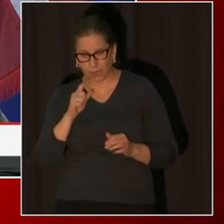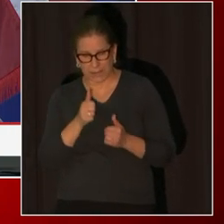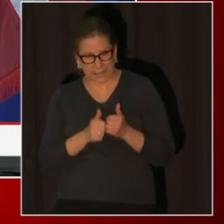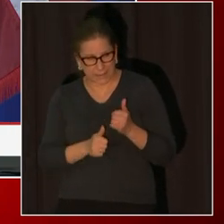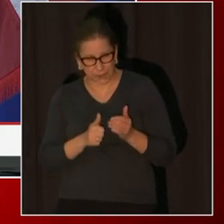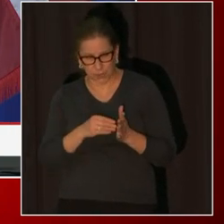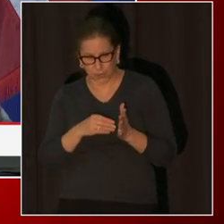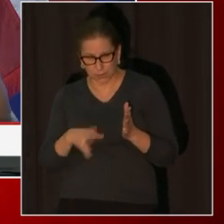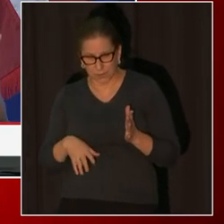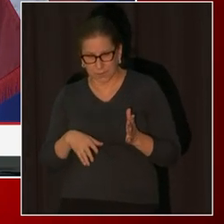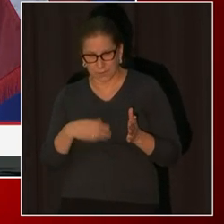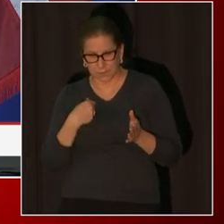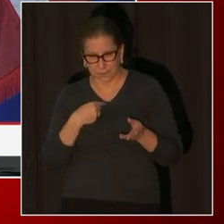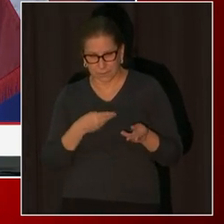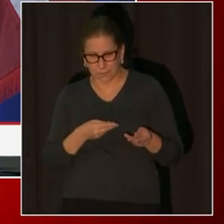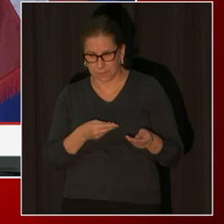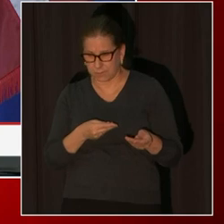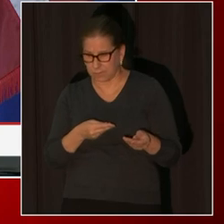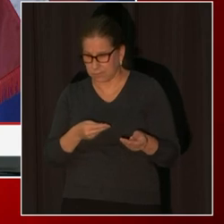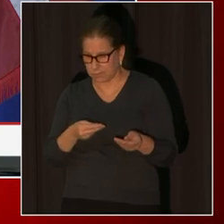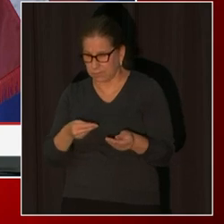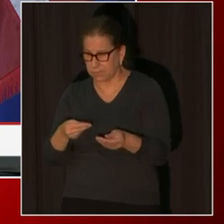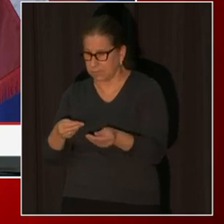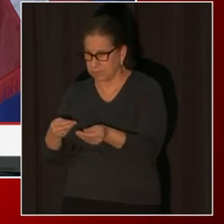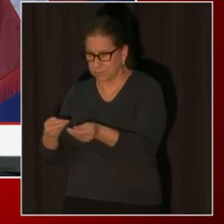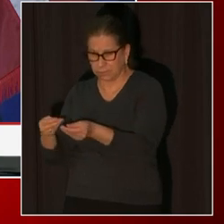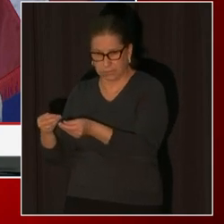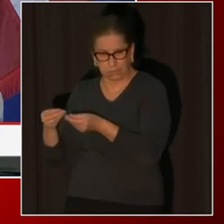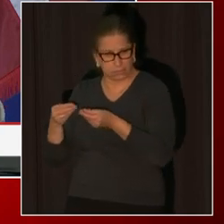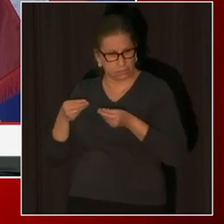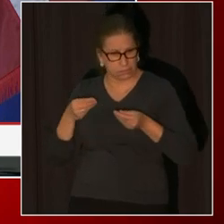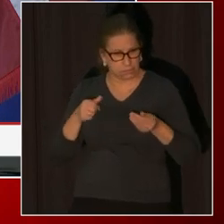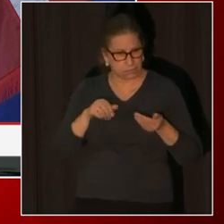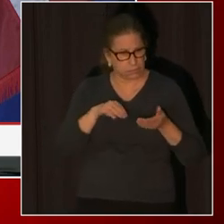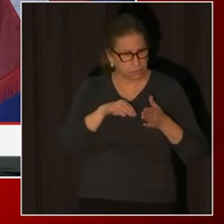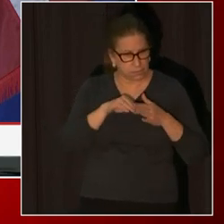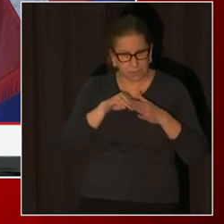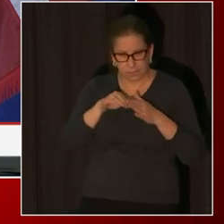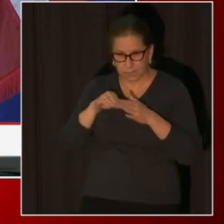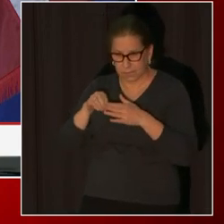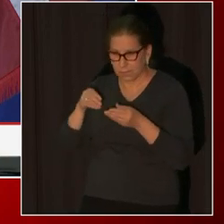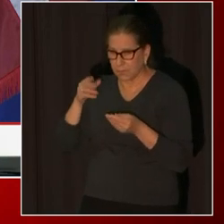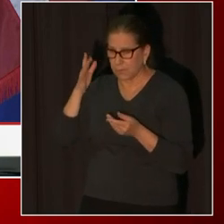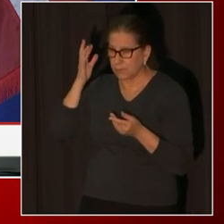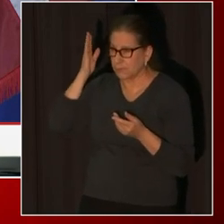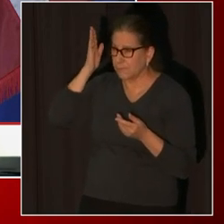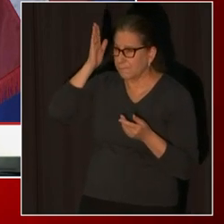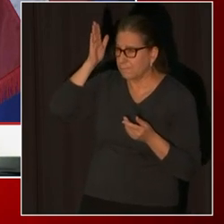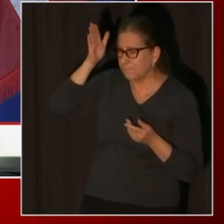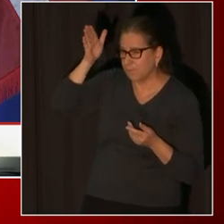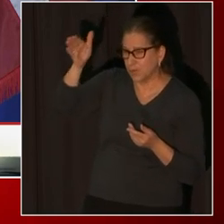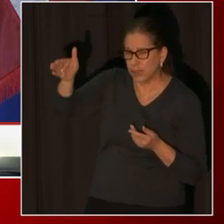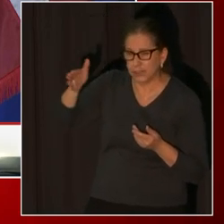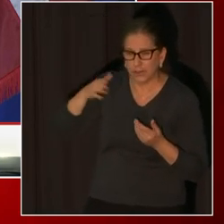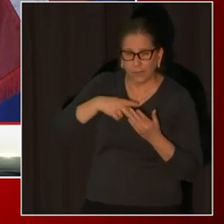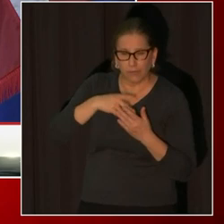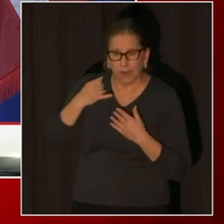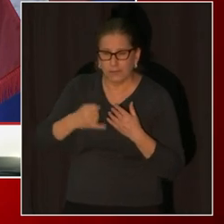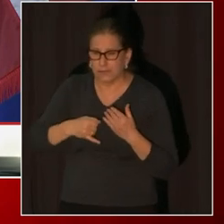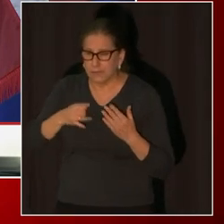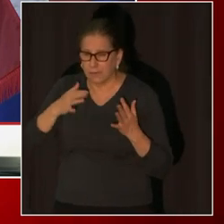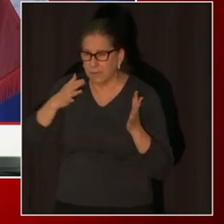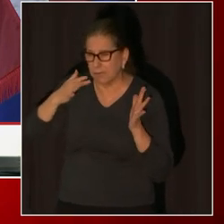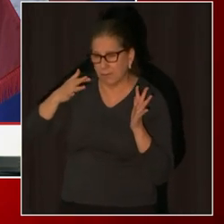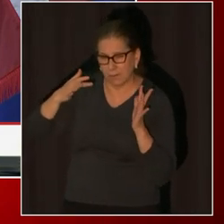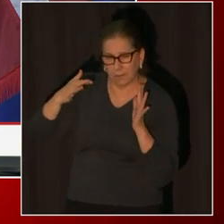at long discussed projects to address overcrowding in part of our city, to have a permanent home